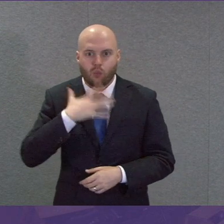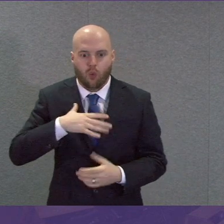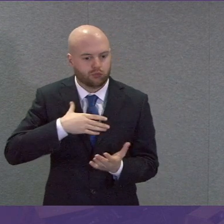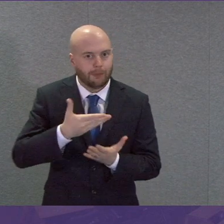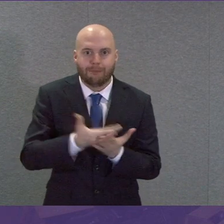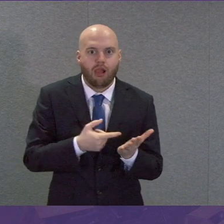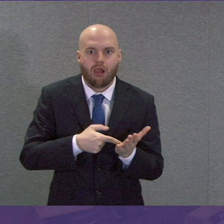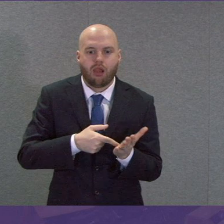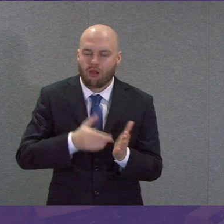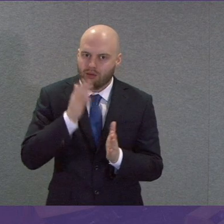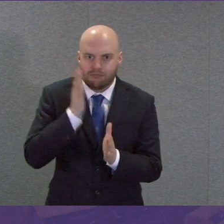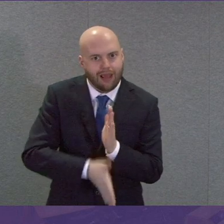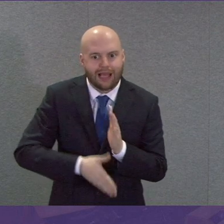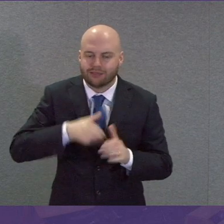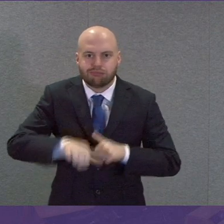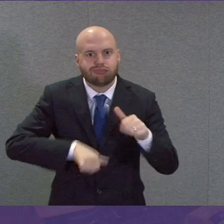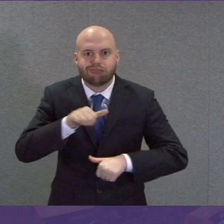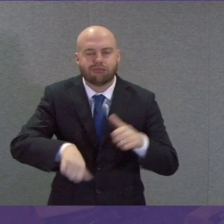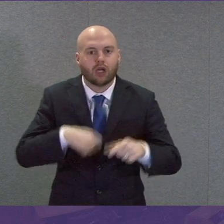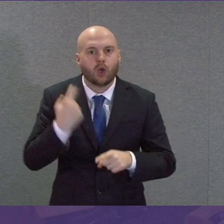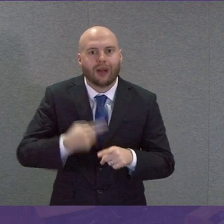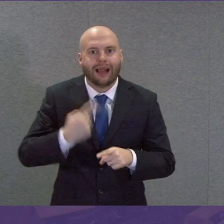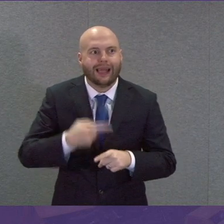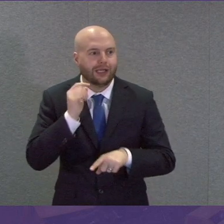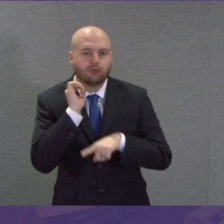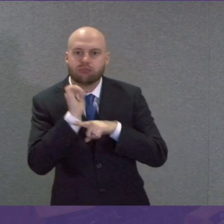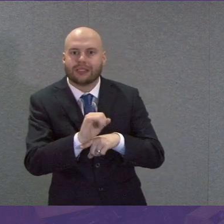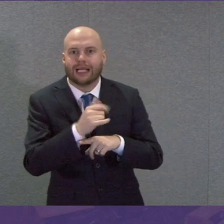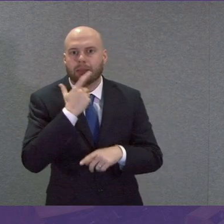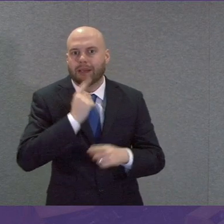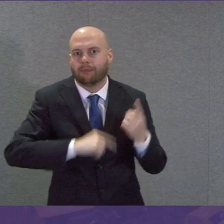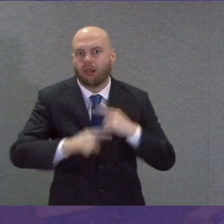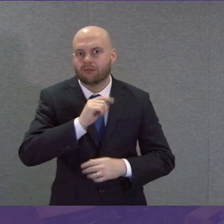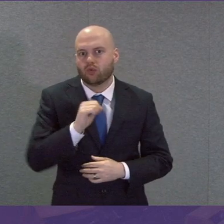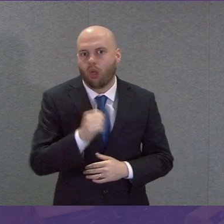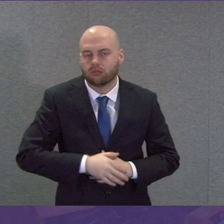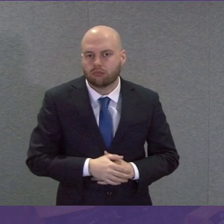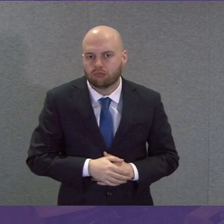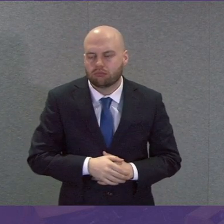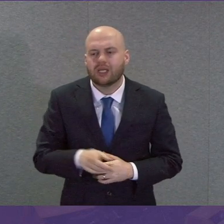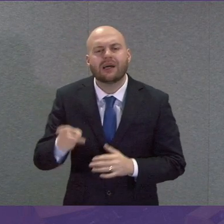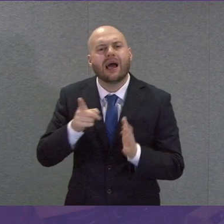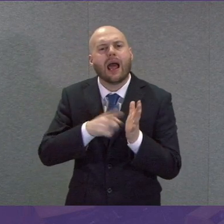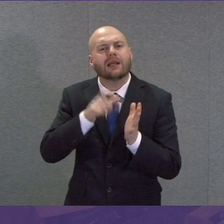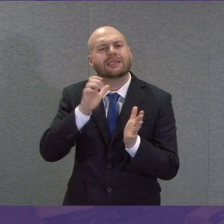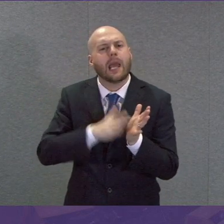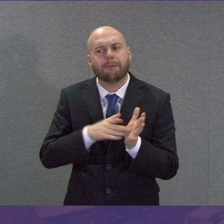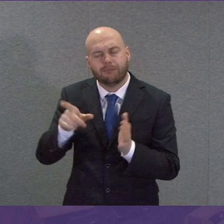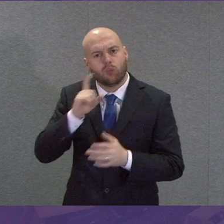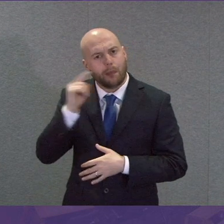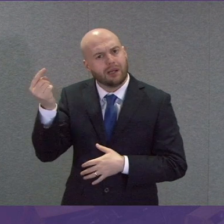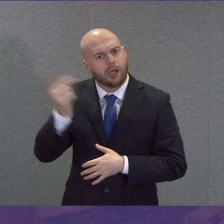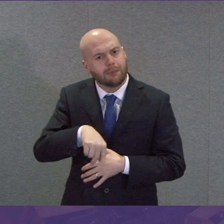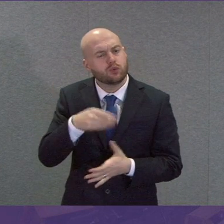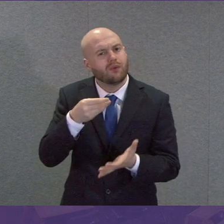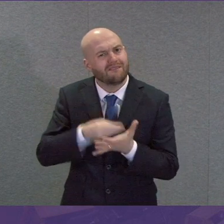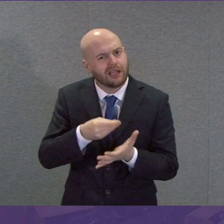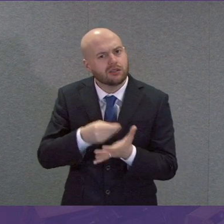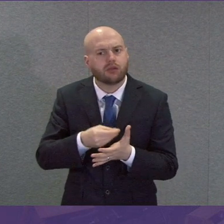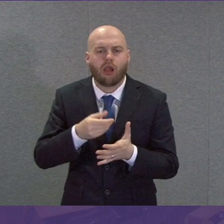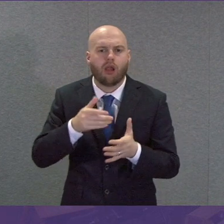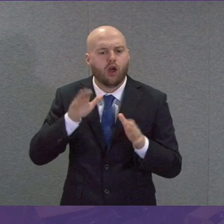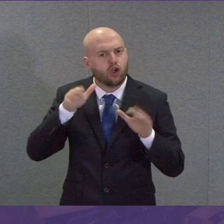people of Scotland? And can he confirm that the LCM will be coming to the Finance and Constitution Committee, and has